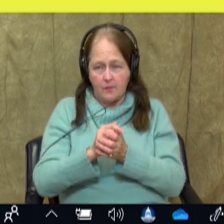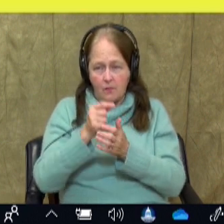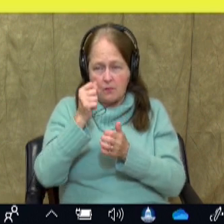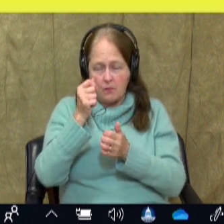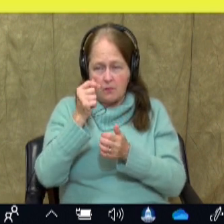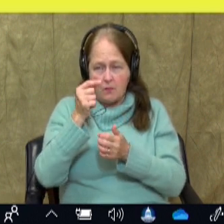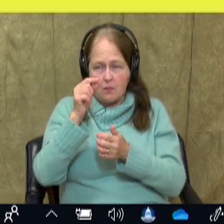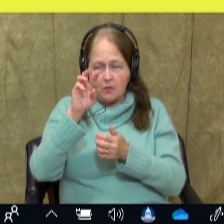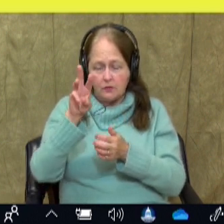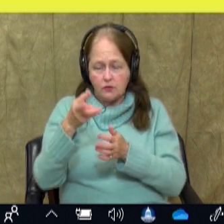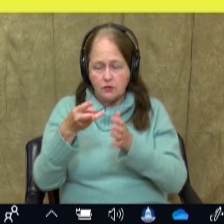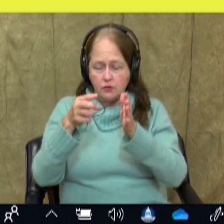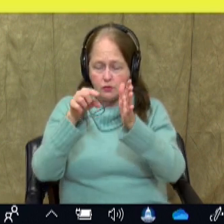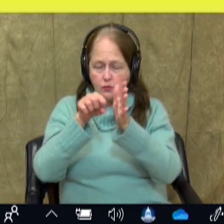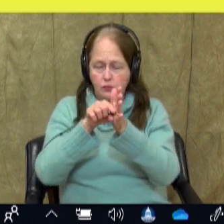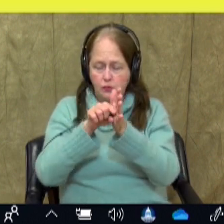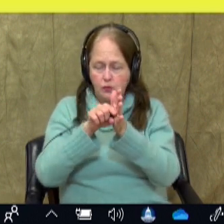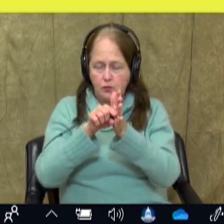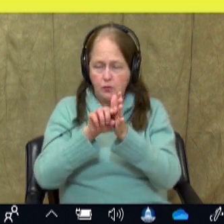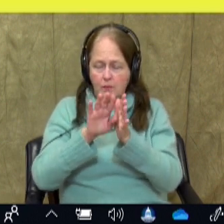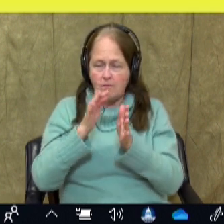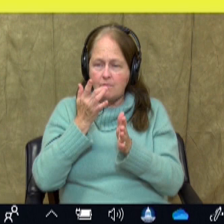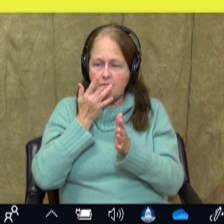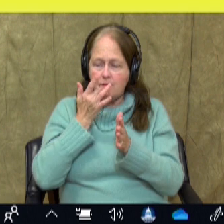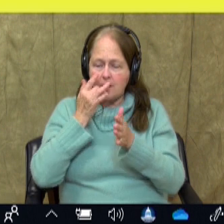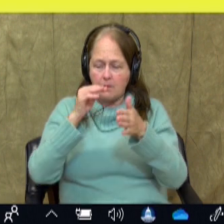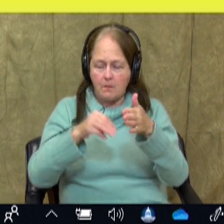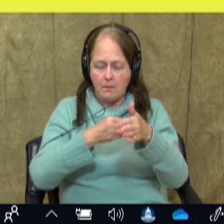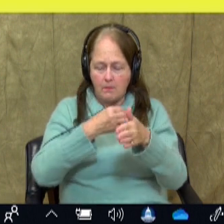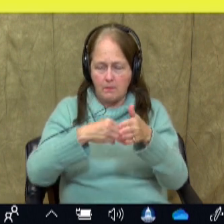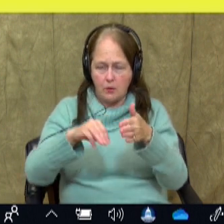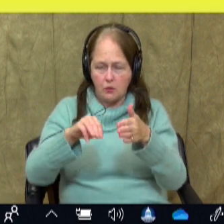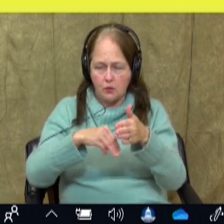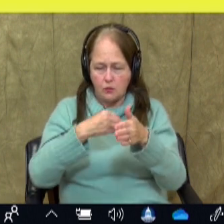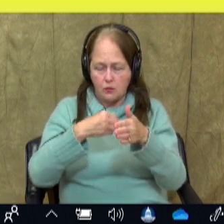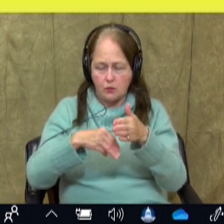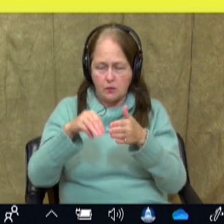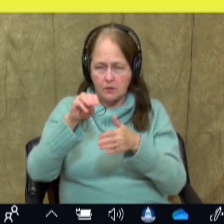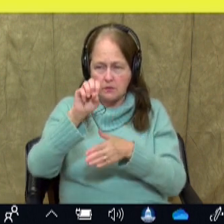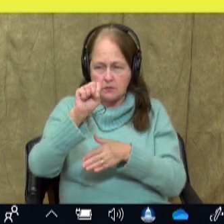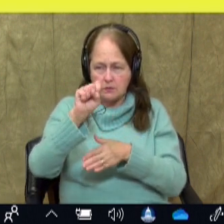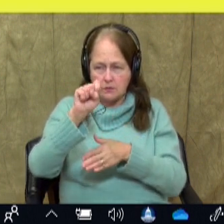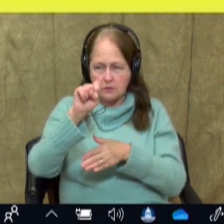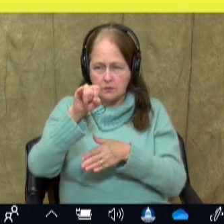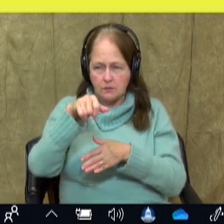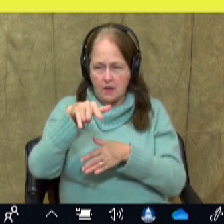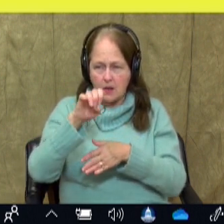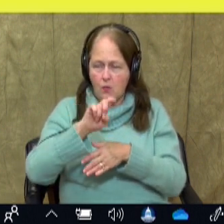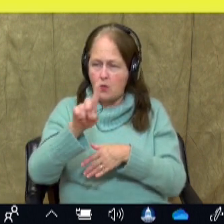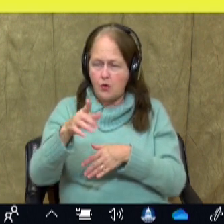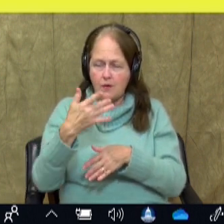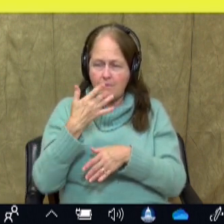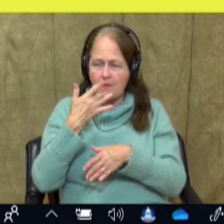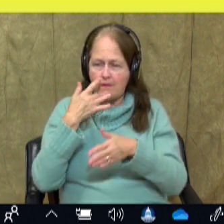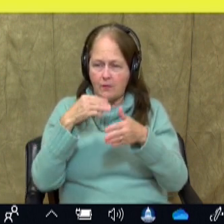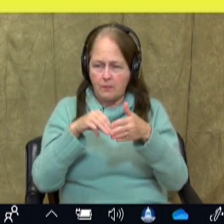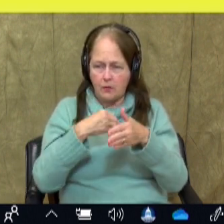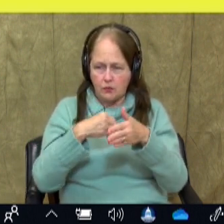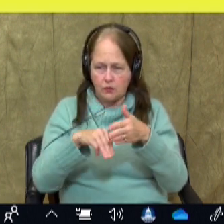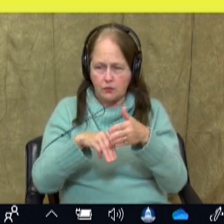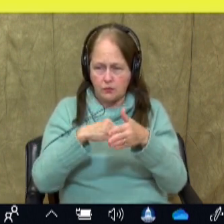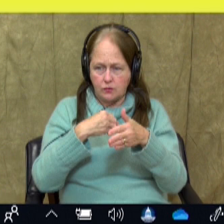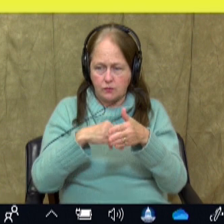What are sixth grade students' favorite music style? Okay, now, do